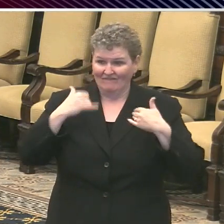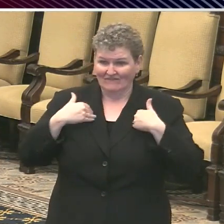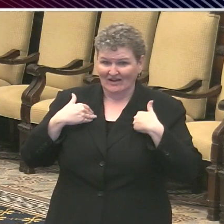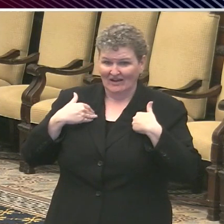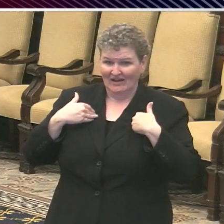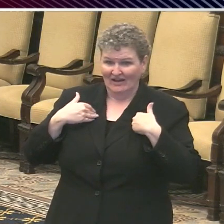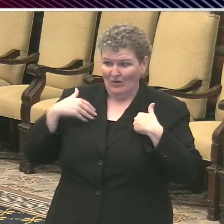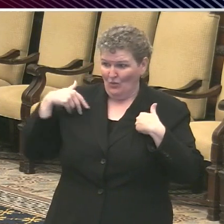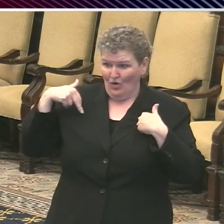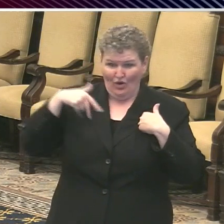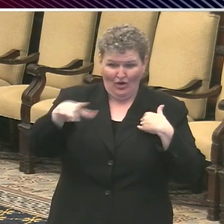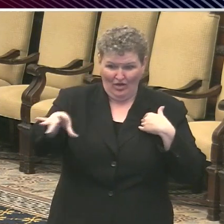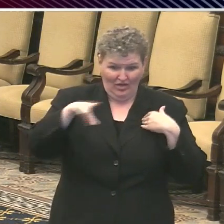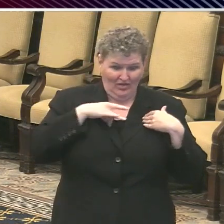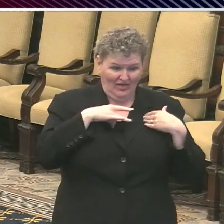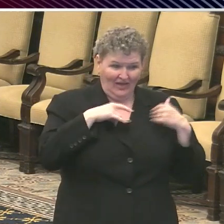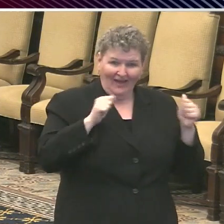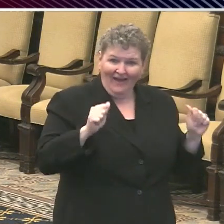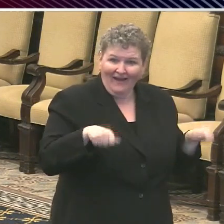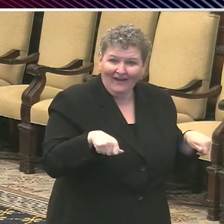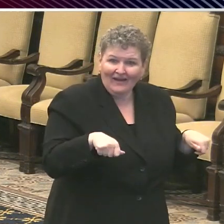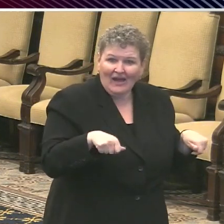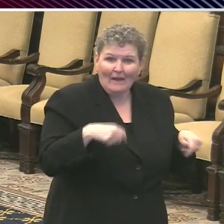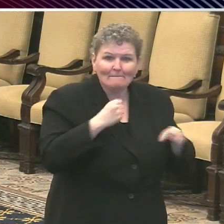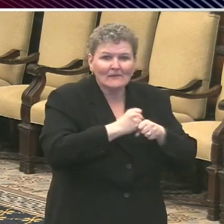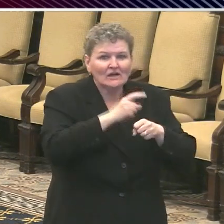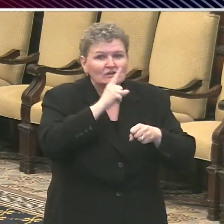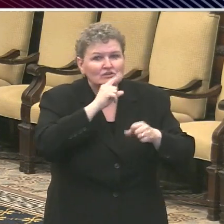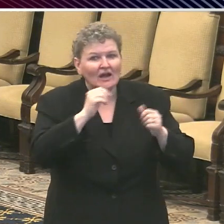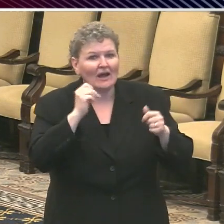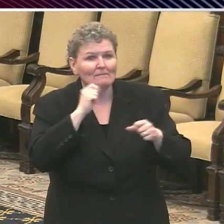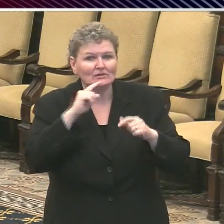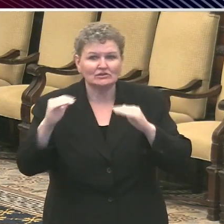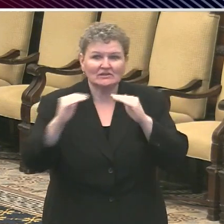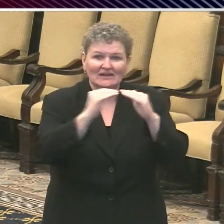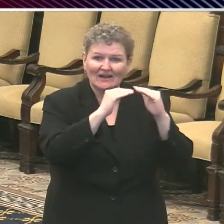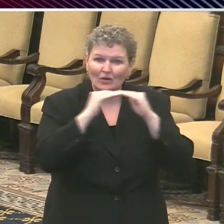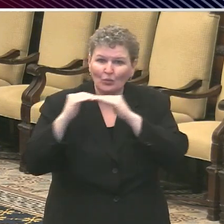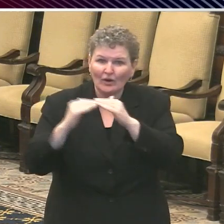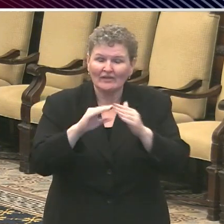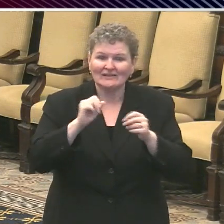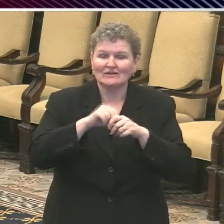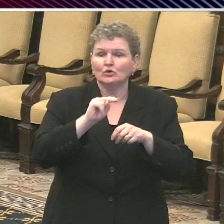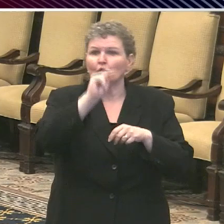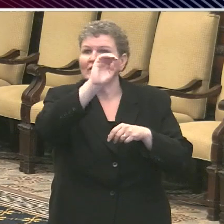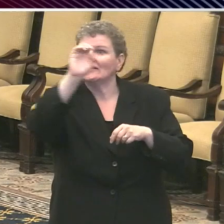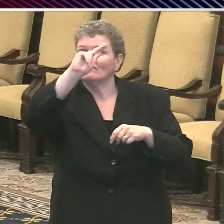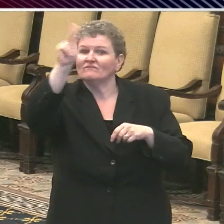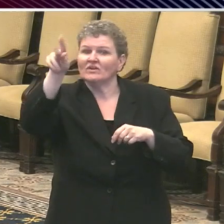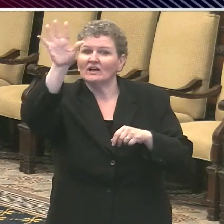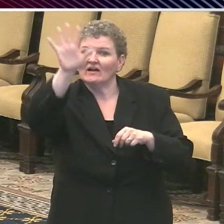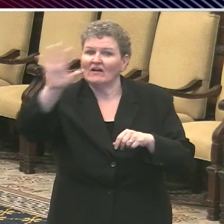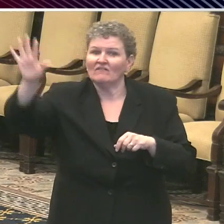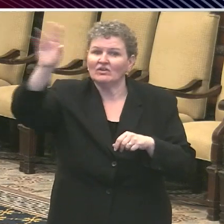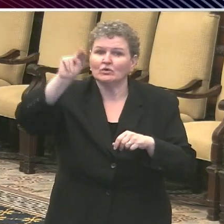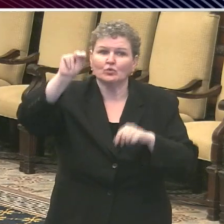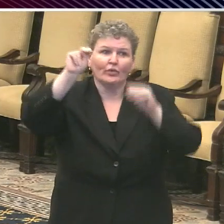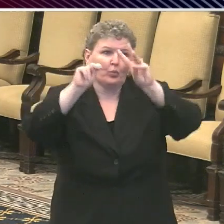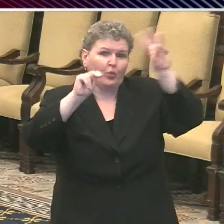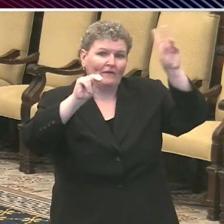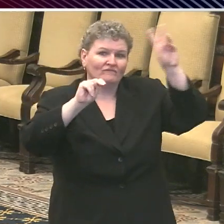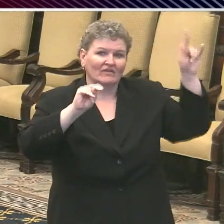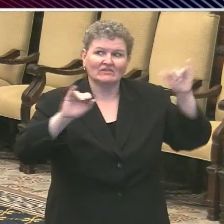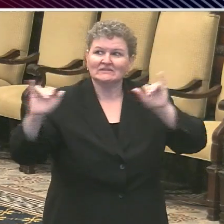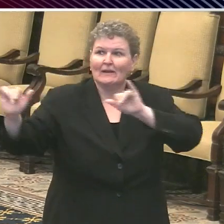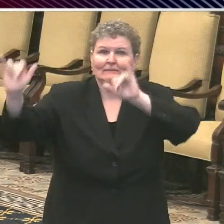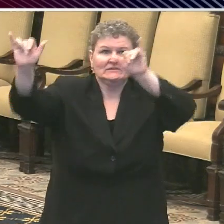need to ensure that outdoor dining protocols are equitable, that they work as well in Juniata and East Oak Lane as they do in Center City. Believe me, I'm as